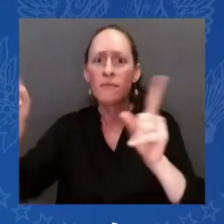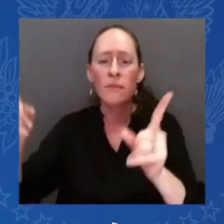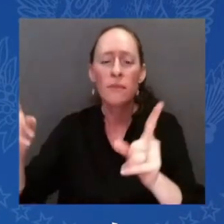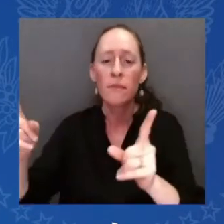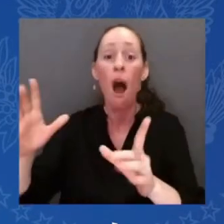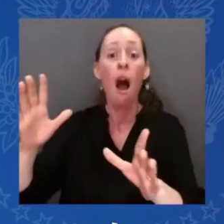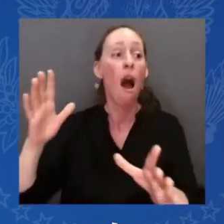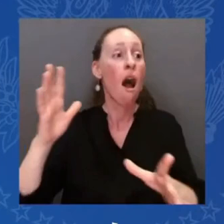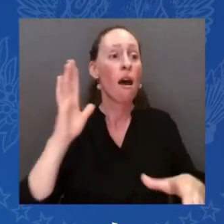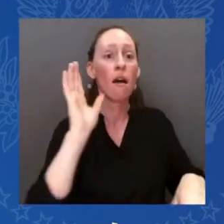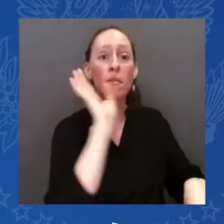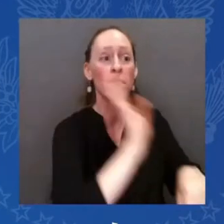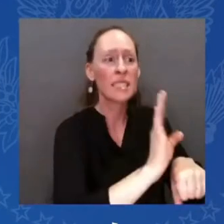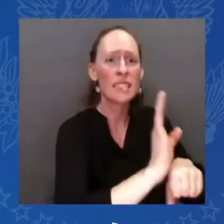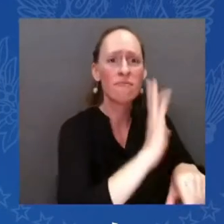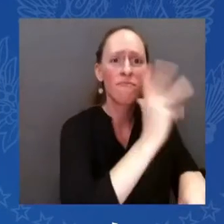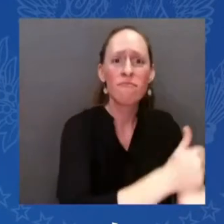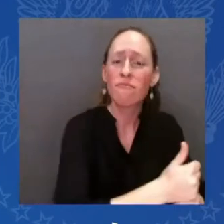volunteer,